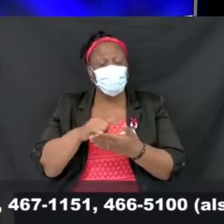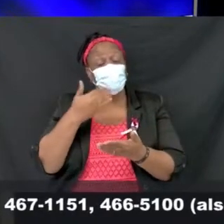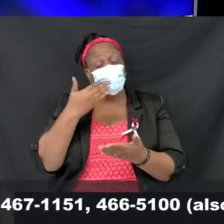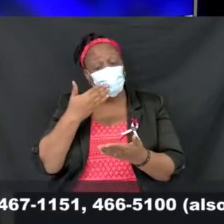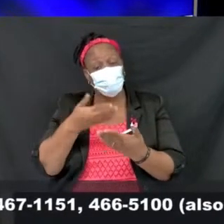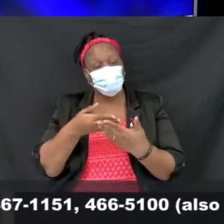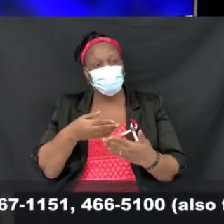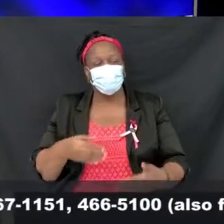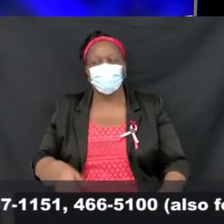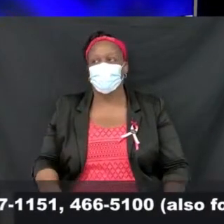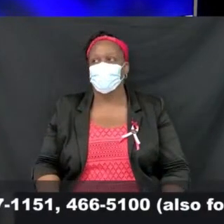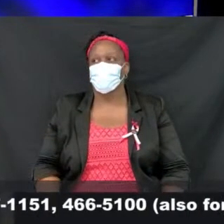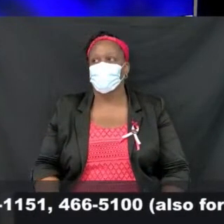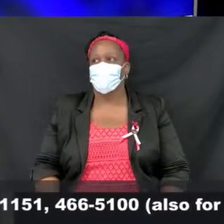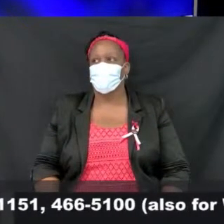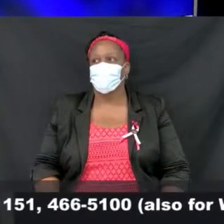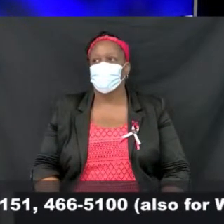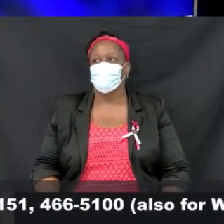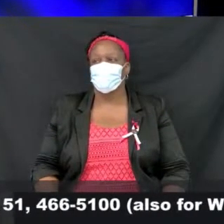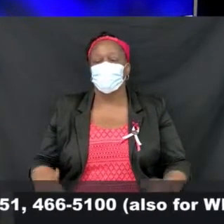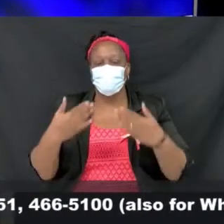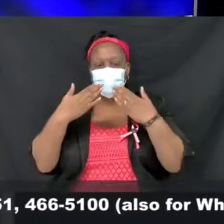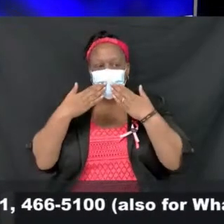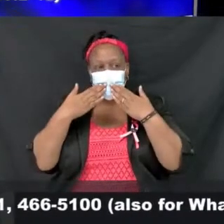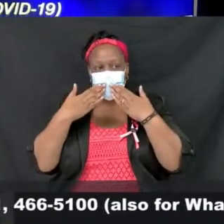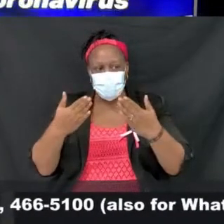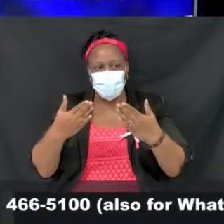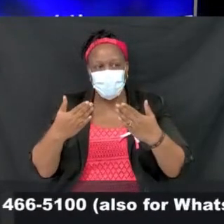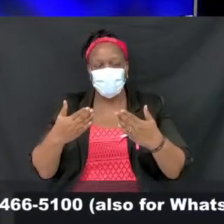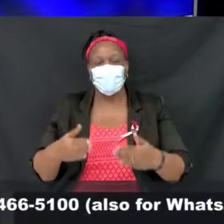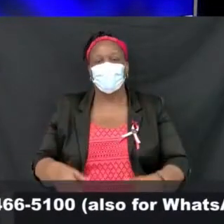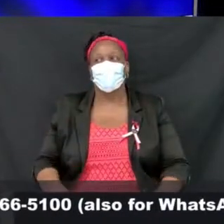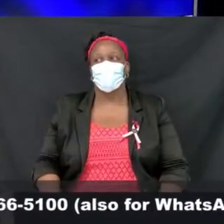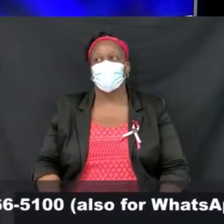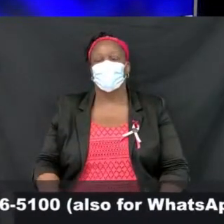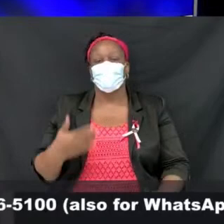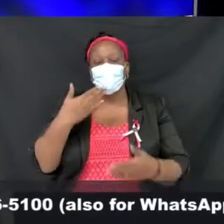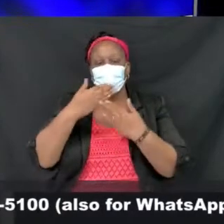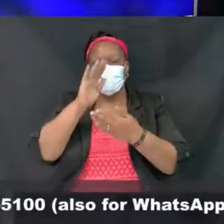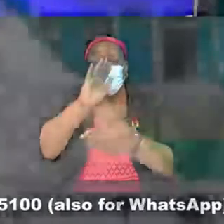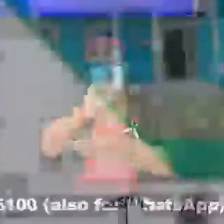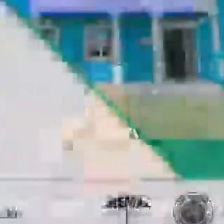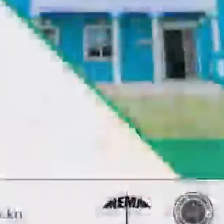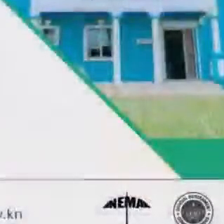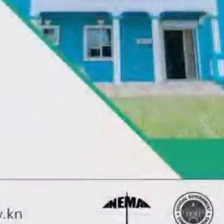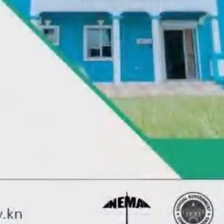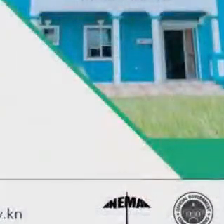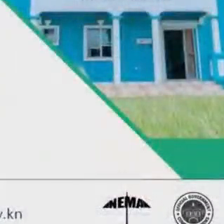Thank you, and have a good evening.